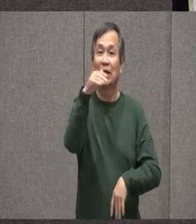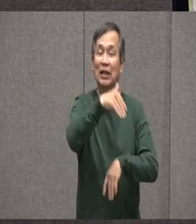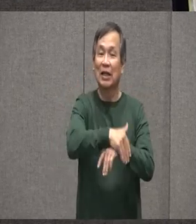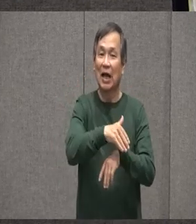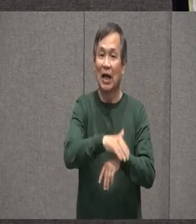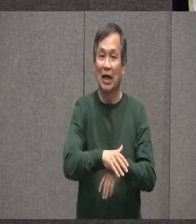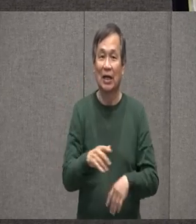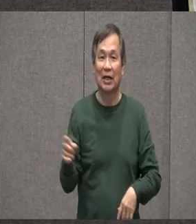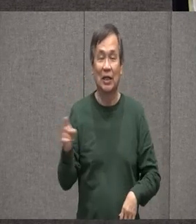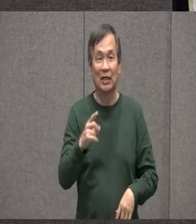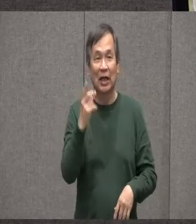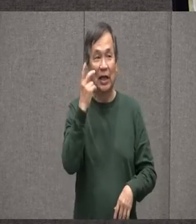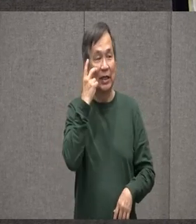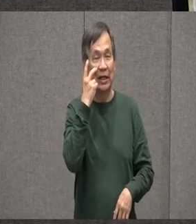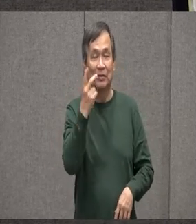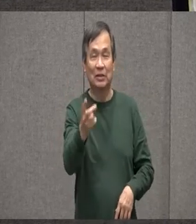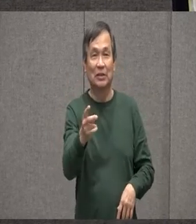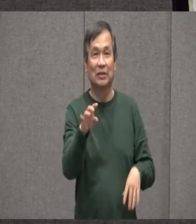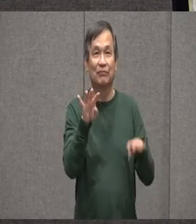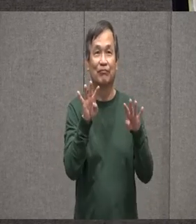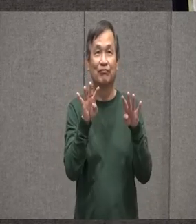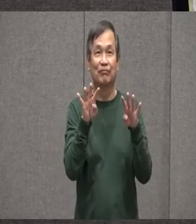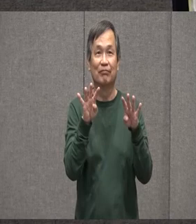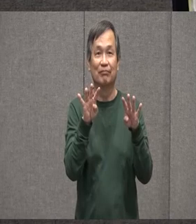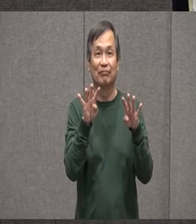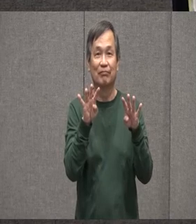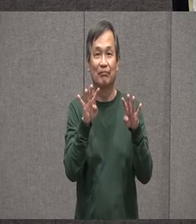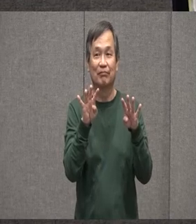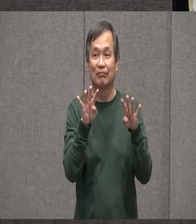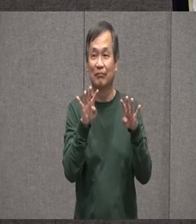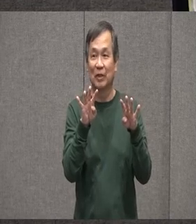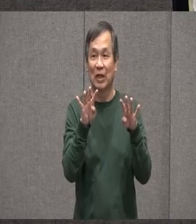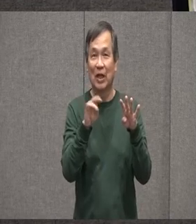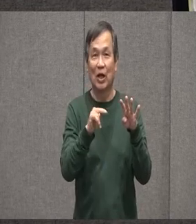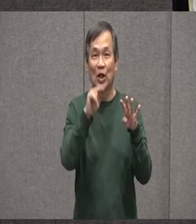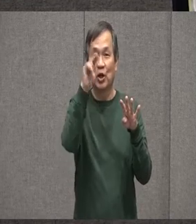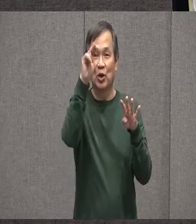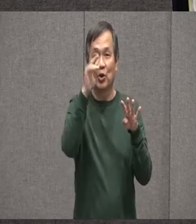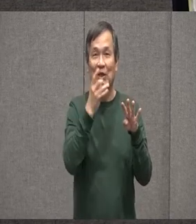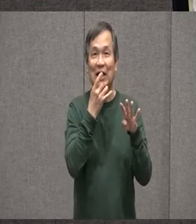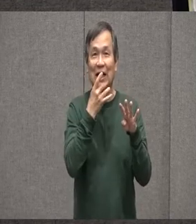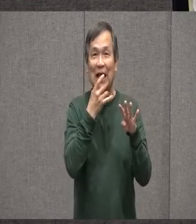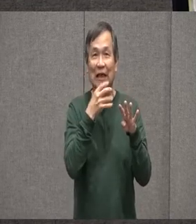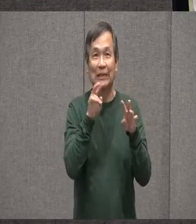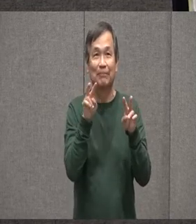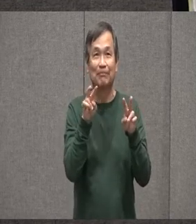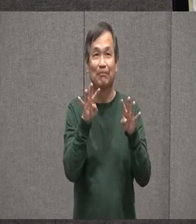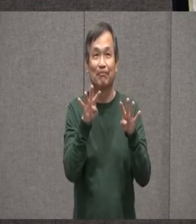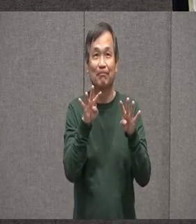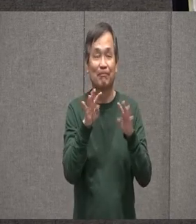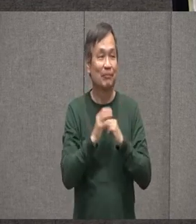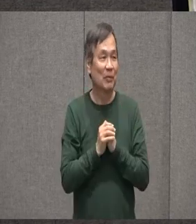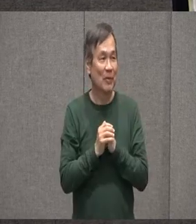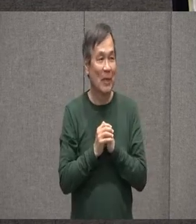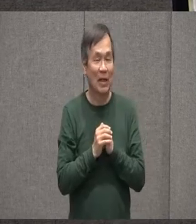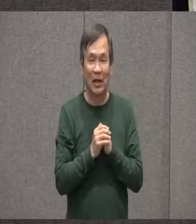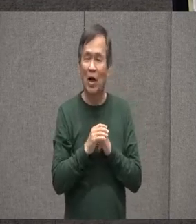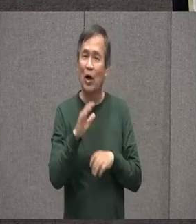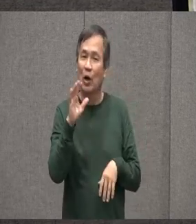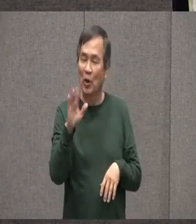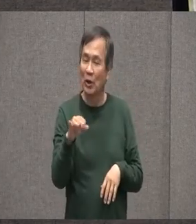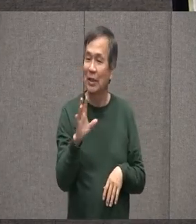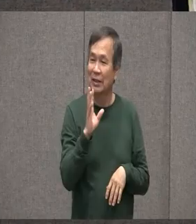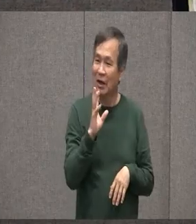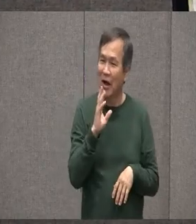to see a great mystery, the phenomenon called the Northern Lights. Let's spend a little time